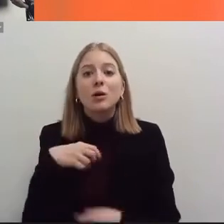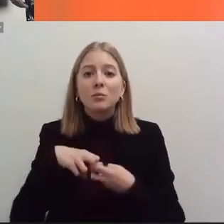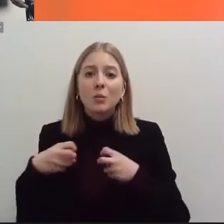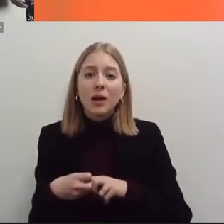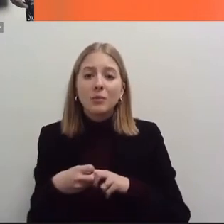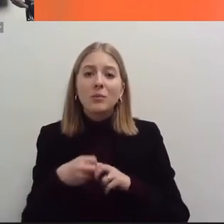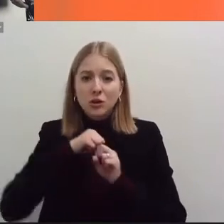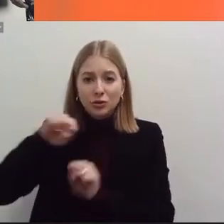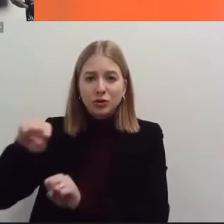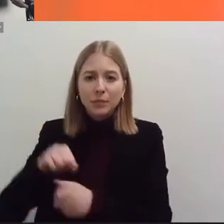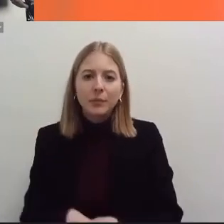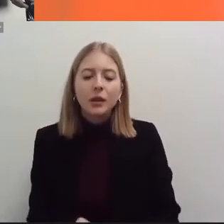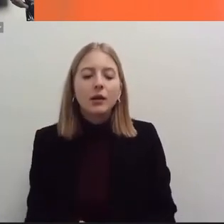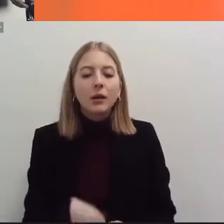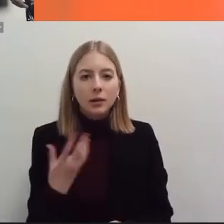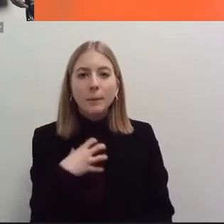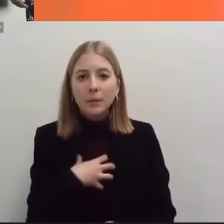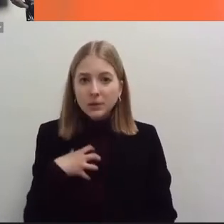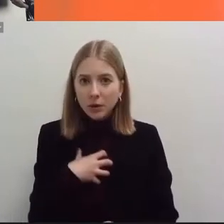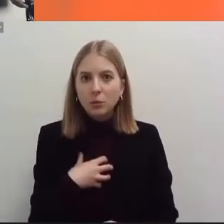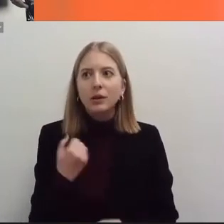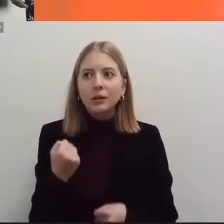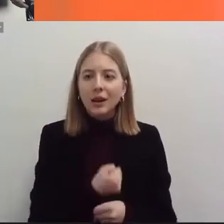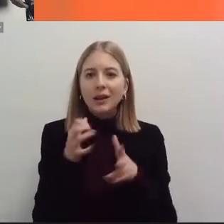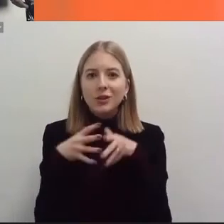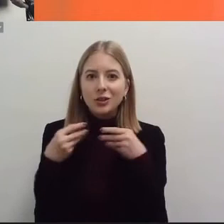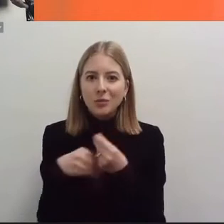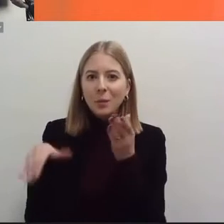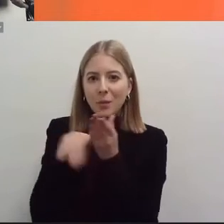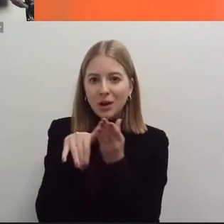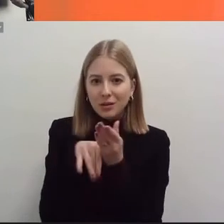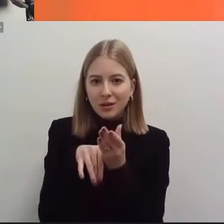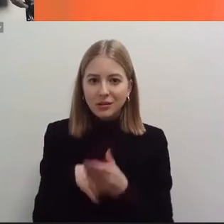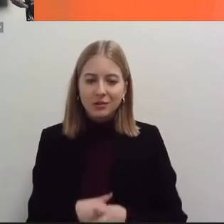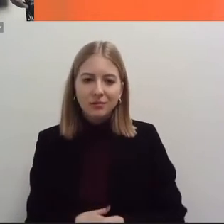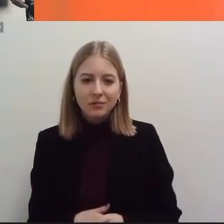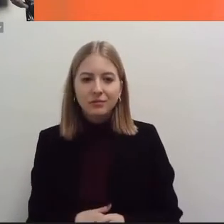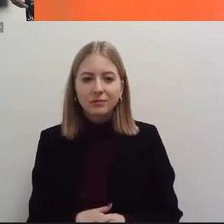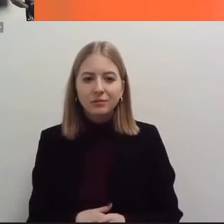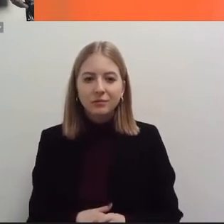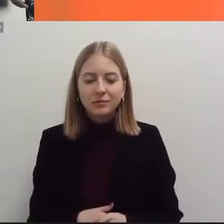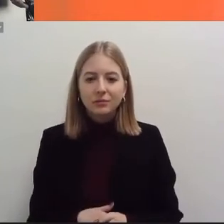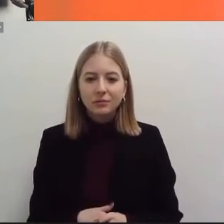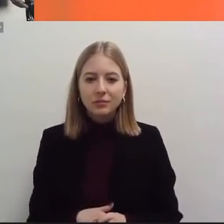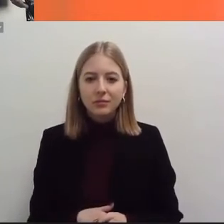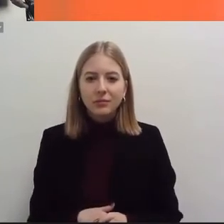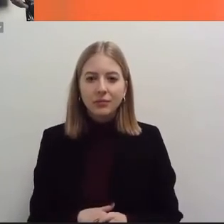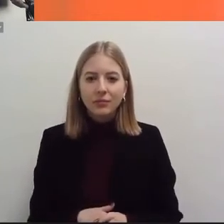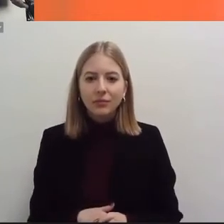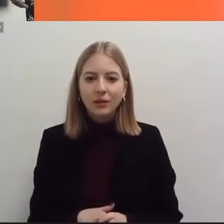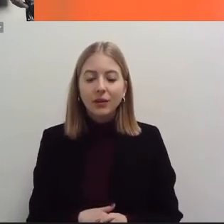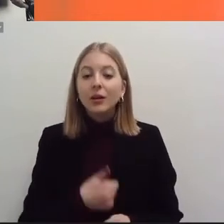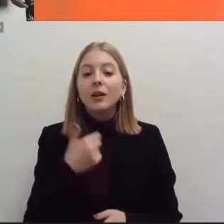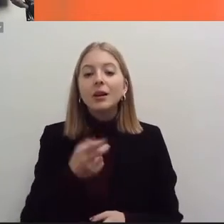and ask for all members who knows the best, and provide the services or the helps